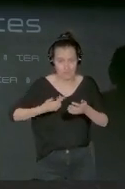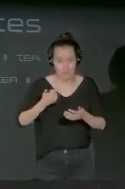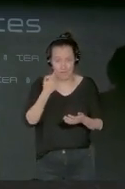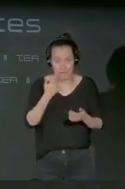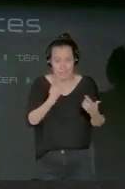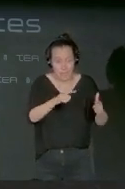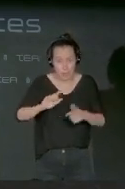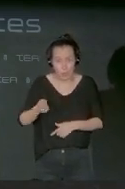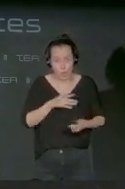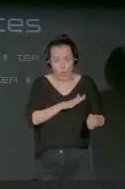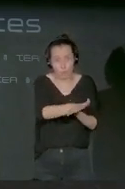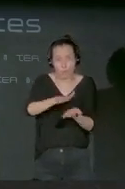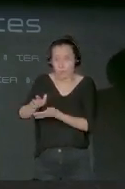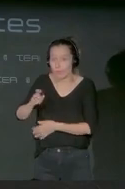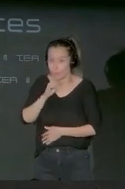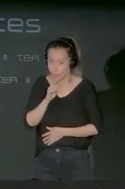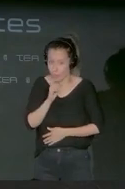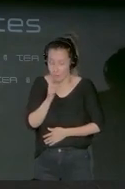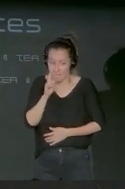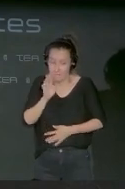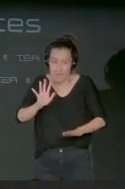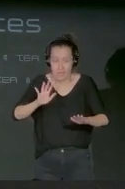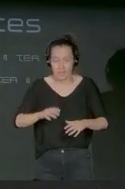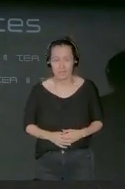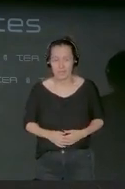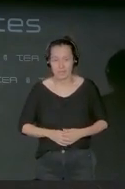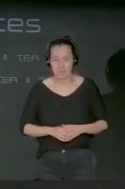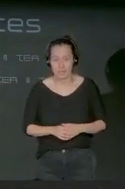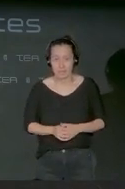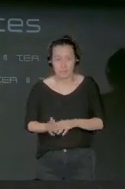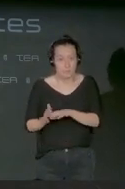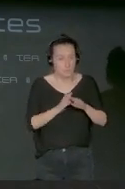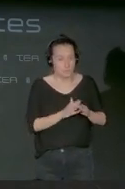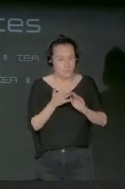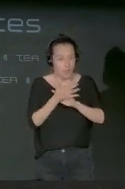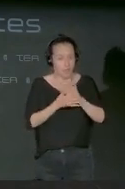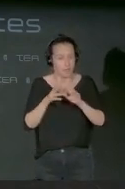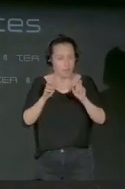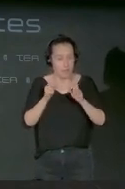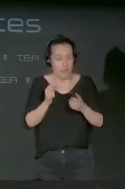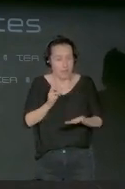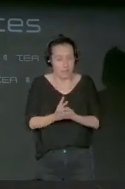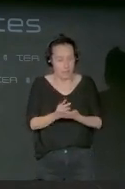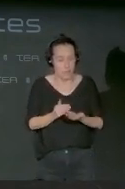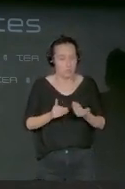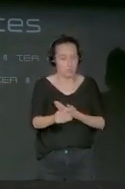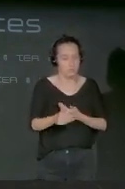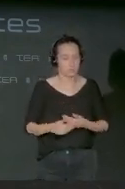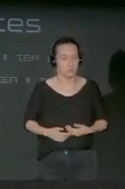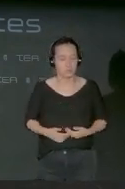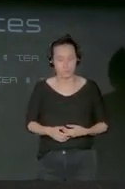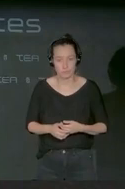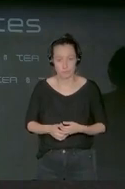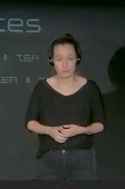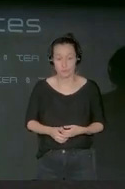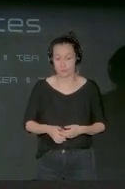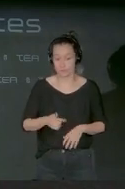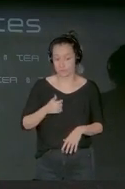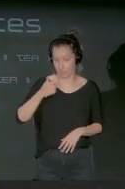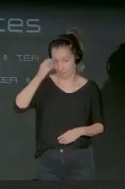when JP first started on his list of four things, I thought he was going to read exactly the same four things I've got, because I know we work